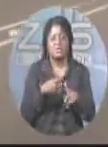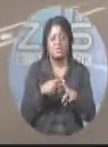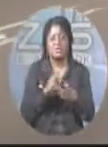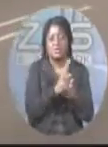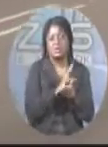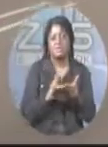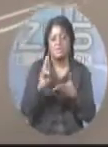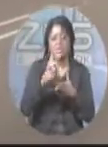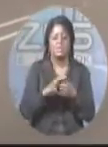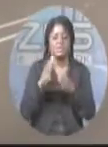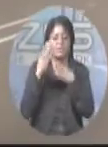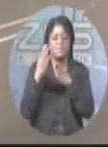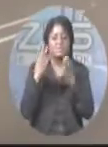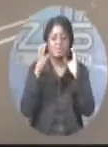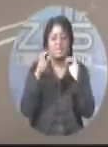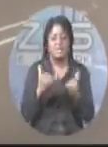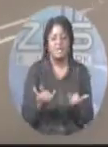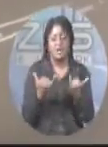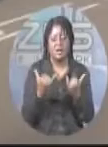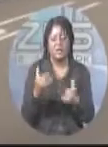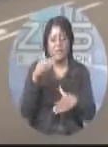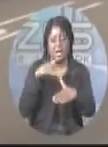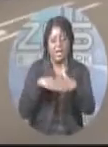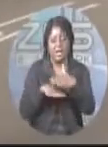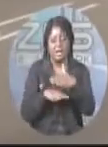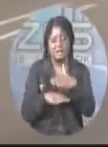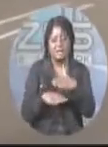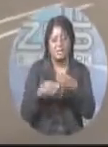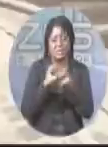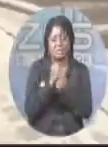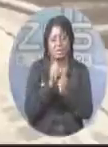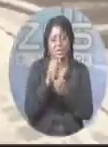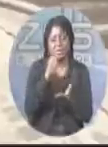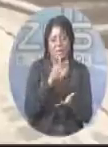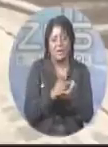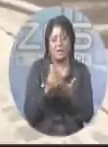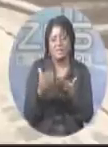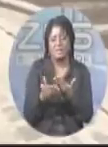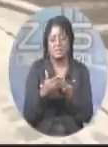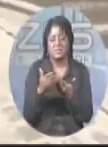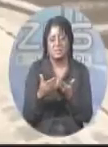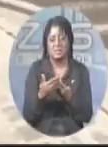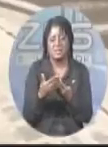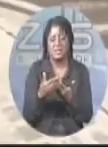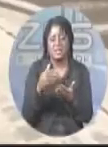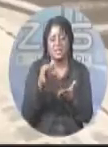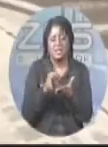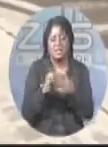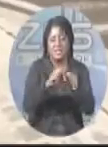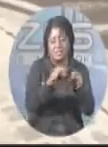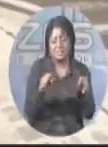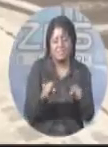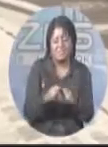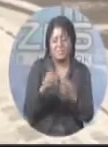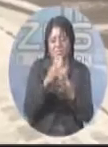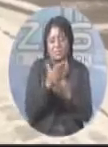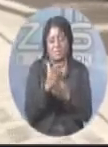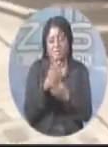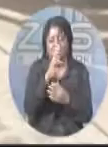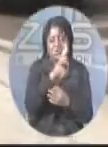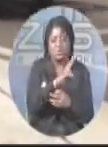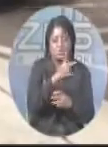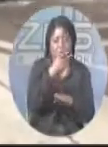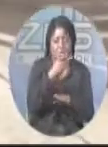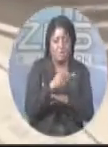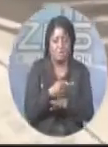access the sporting park with ease. With us now creating this space that sits between the 2 properties and calling it University